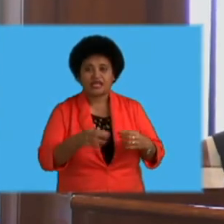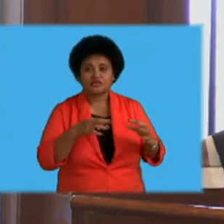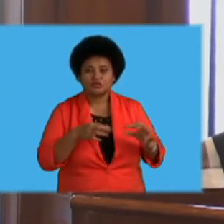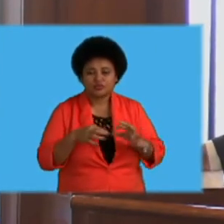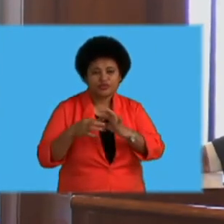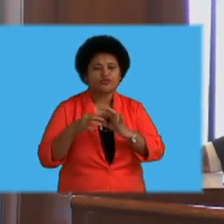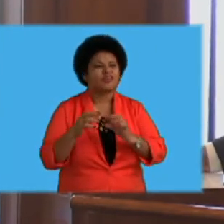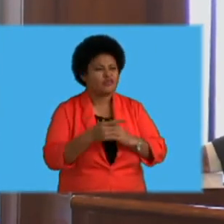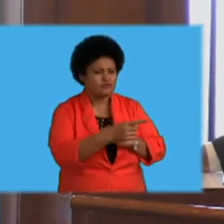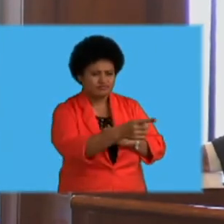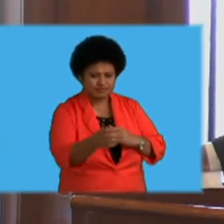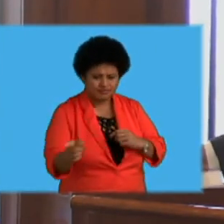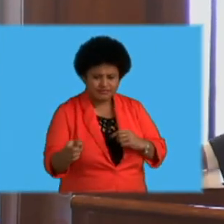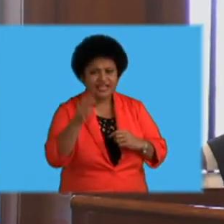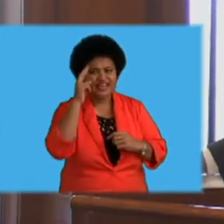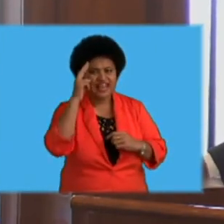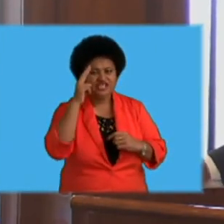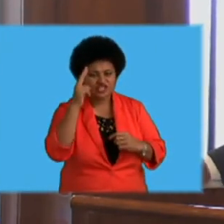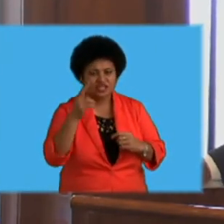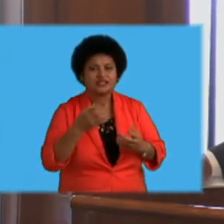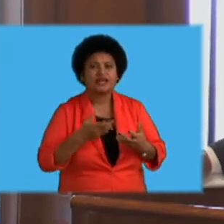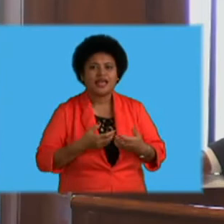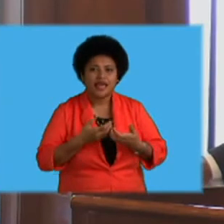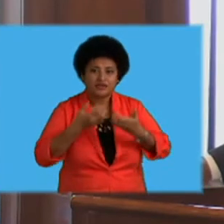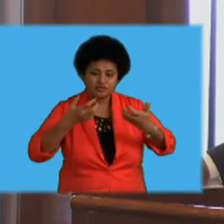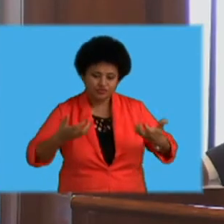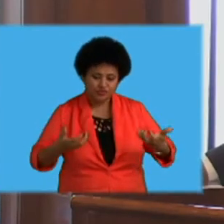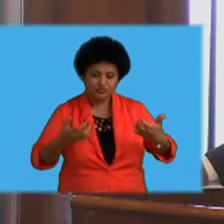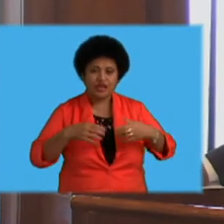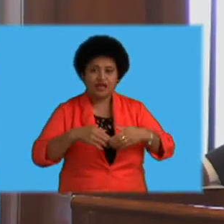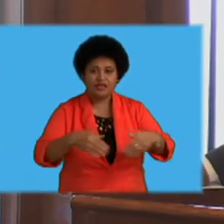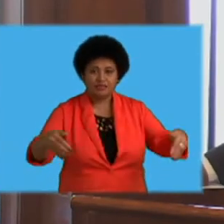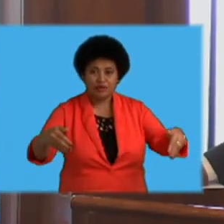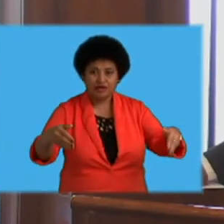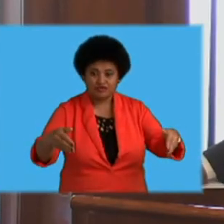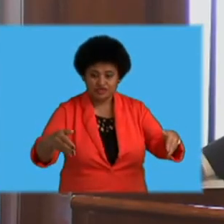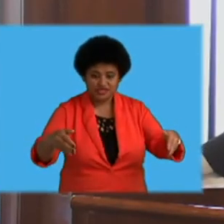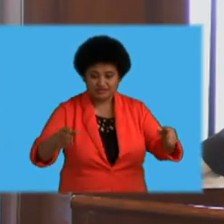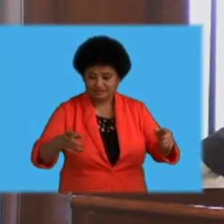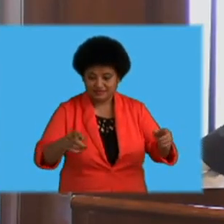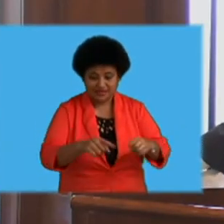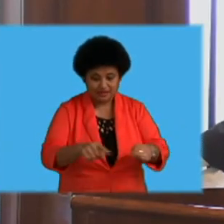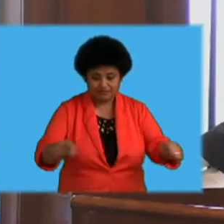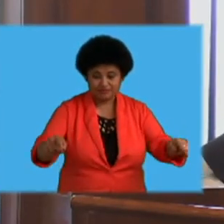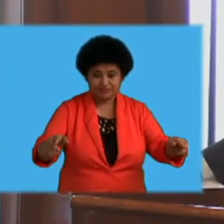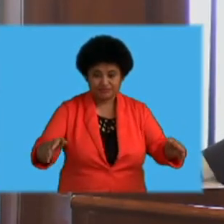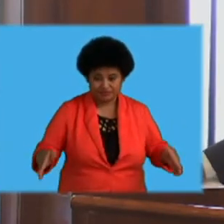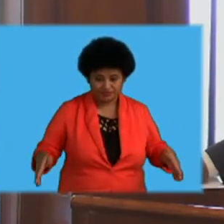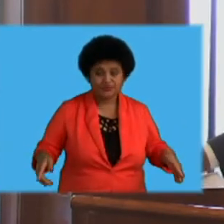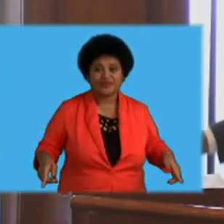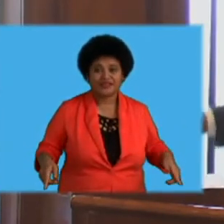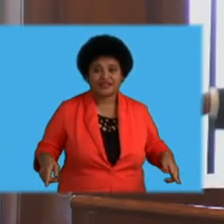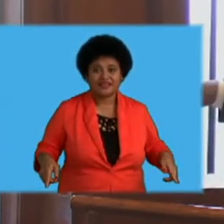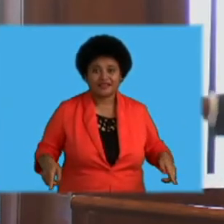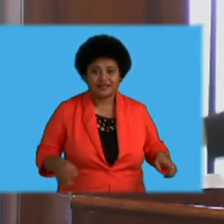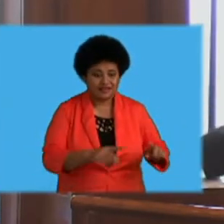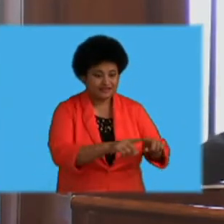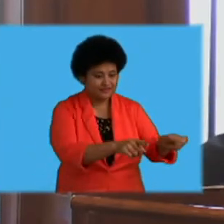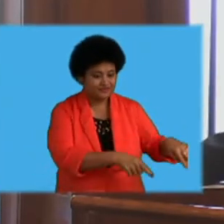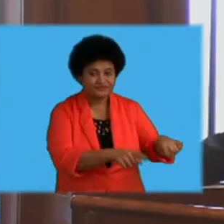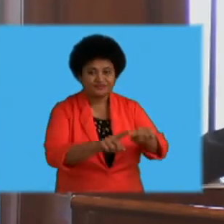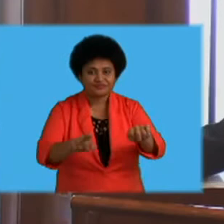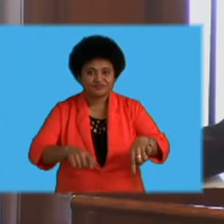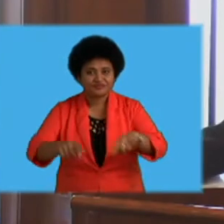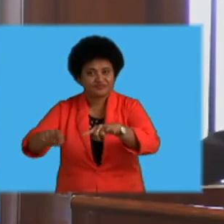interest, in accurately demarcating the boundaries of the different land tenure systems, and the National Geodetic